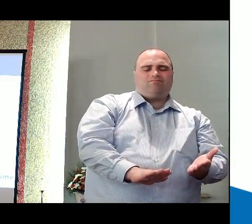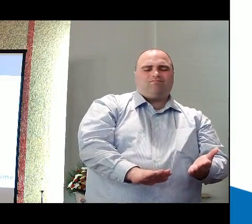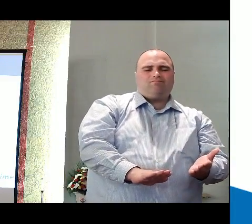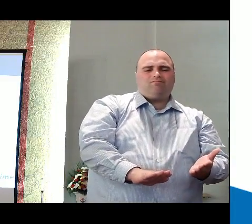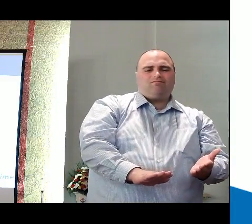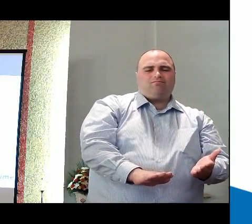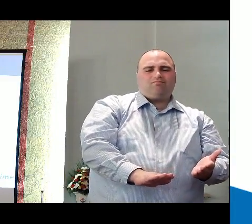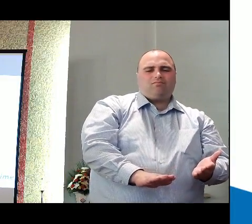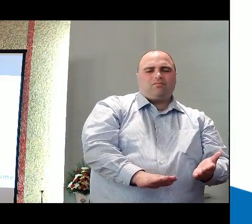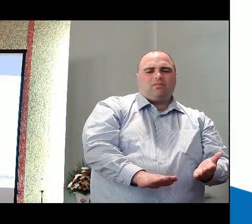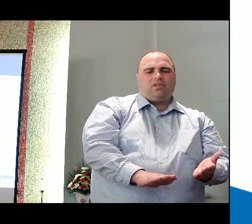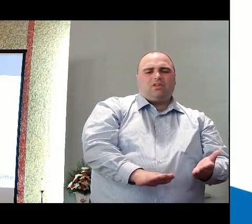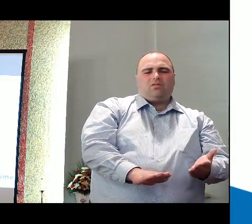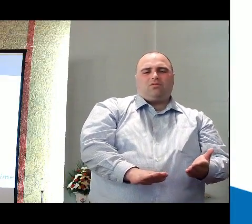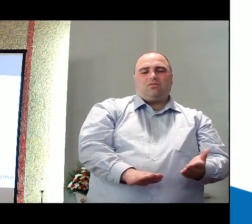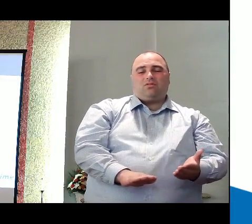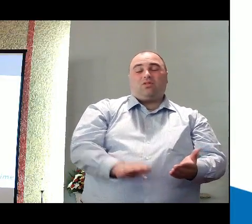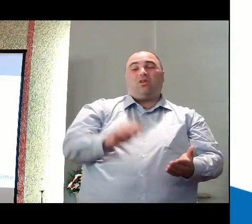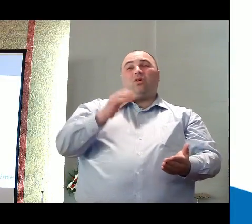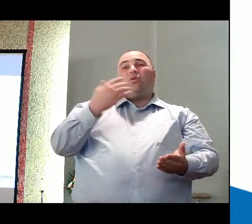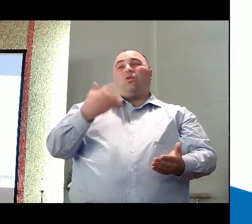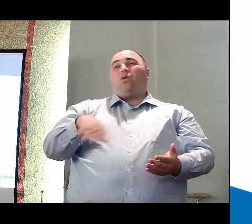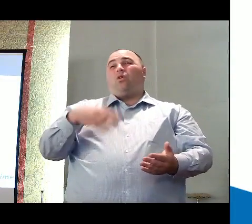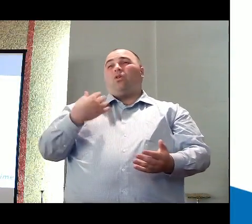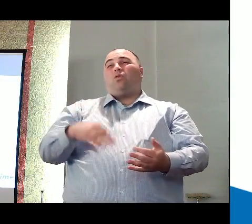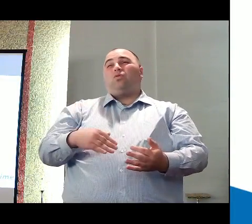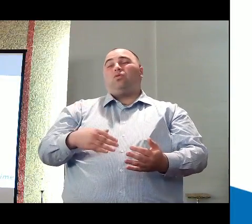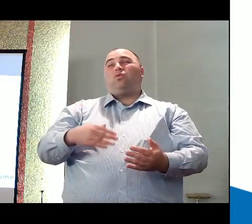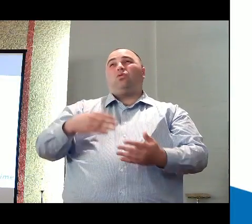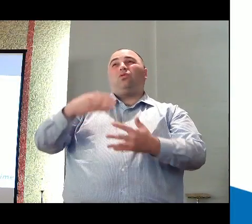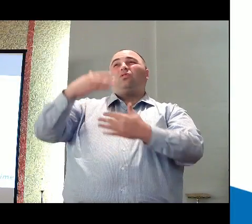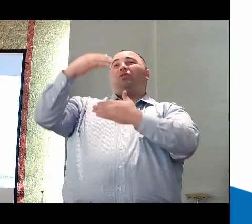and my God, the head of